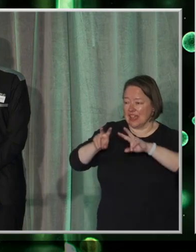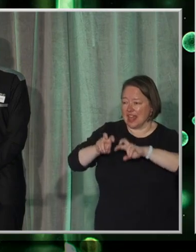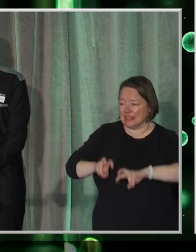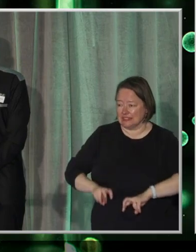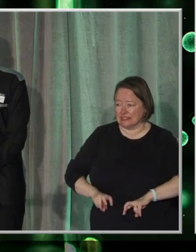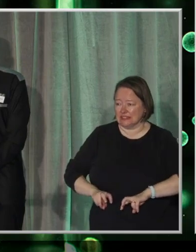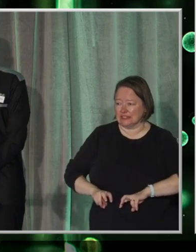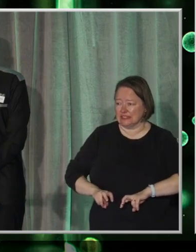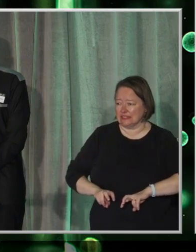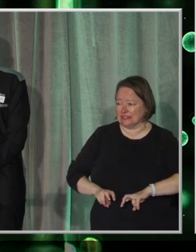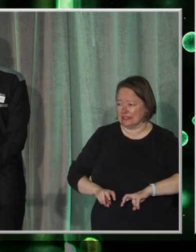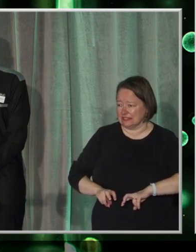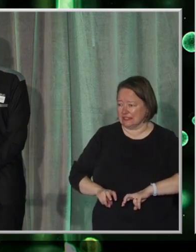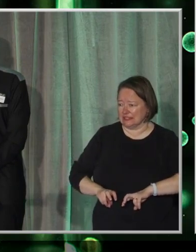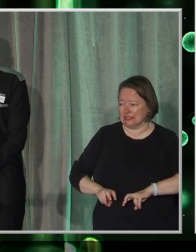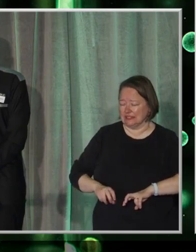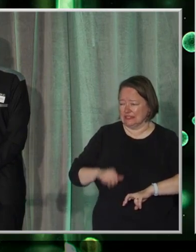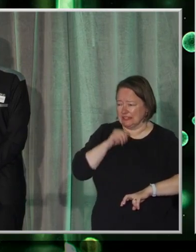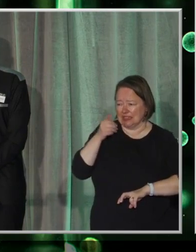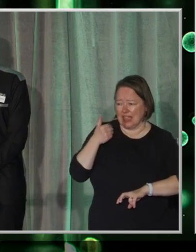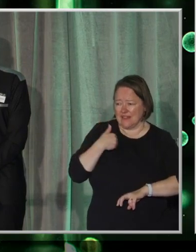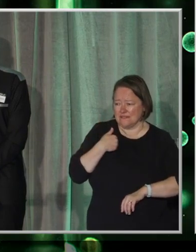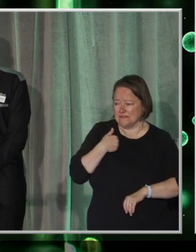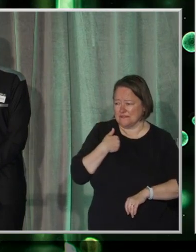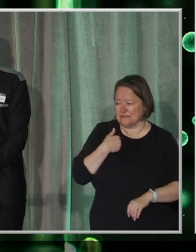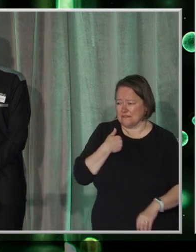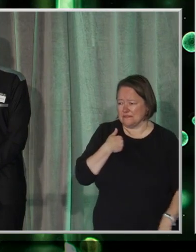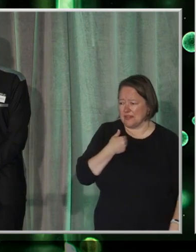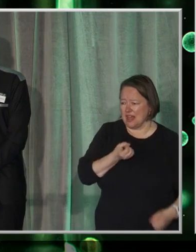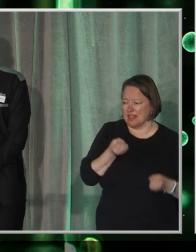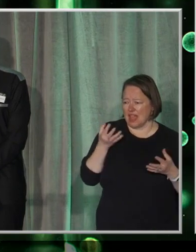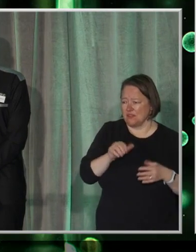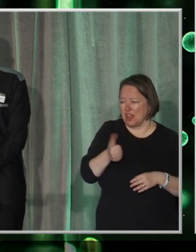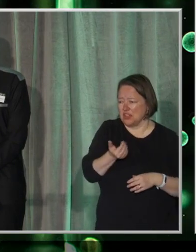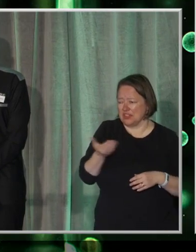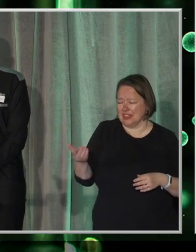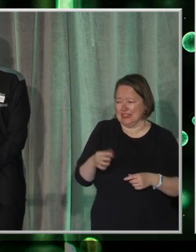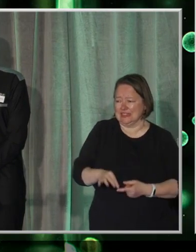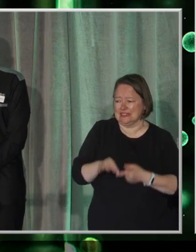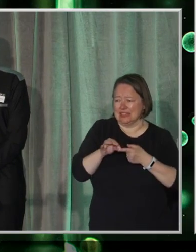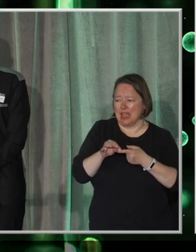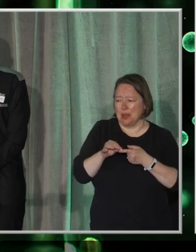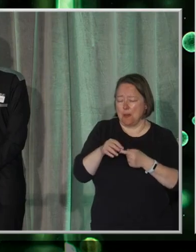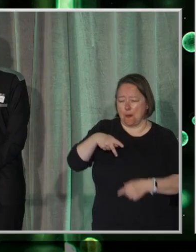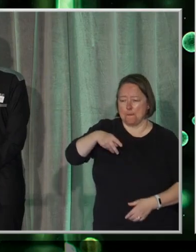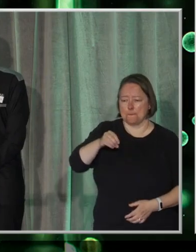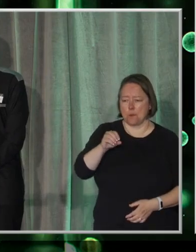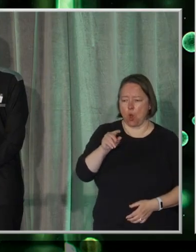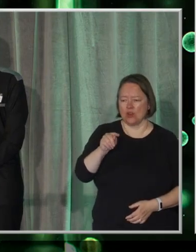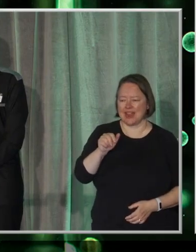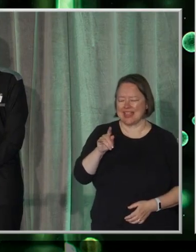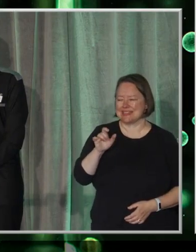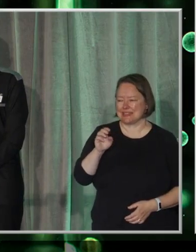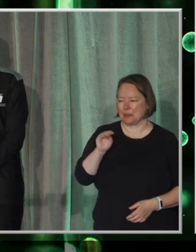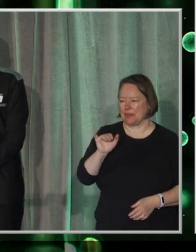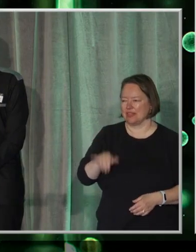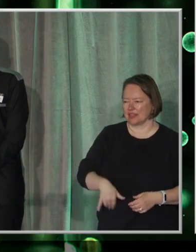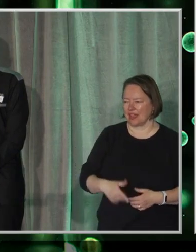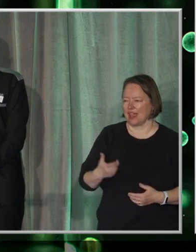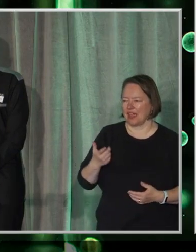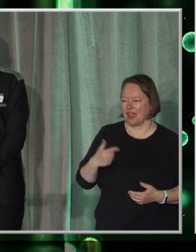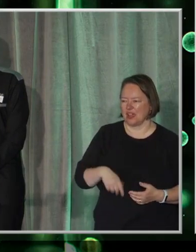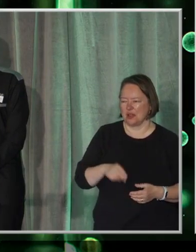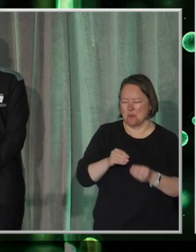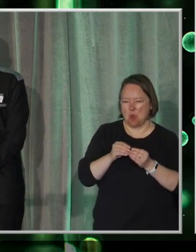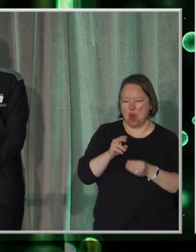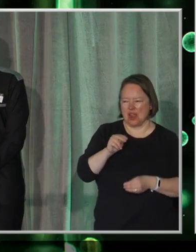analysis, it doesn't have a lot of other things except potassium, very low